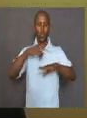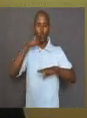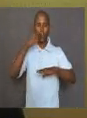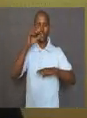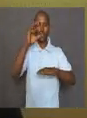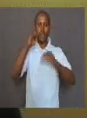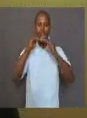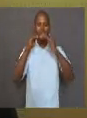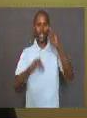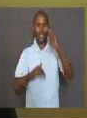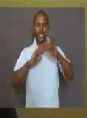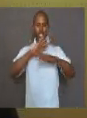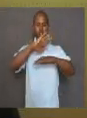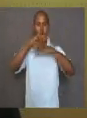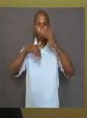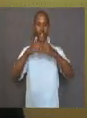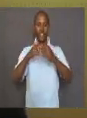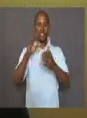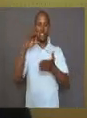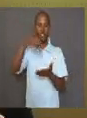less than cumulative frequency.